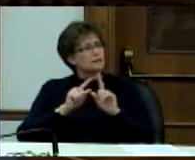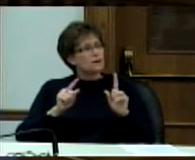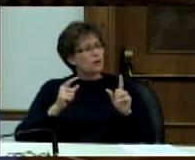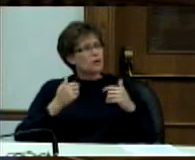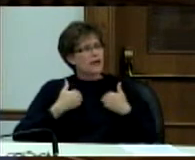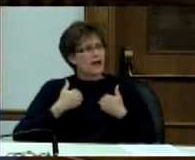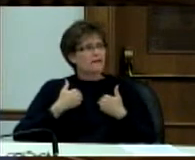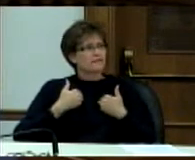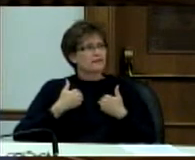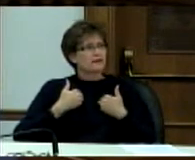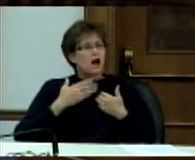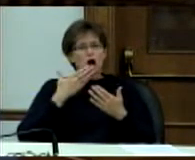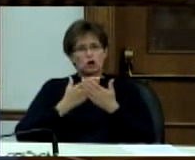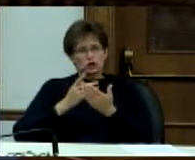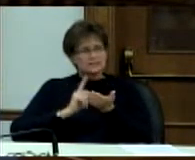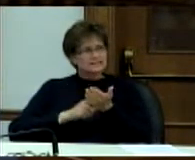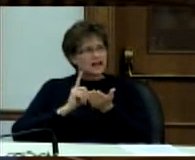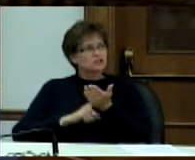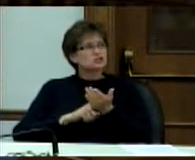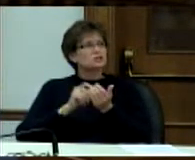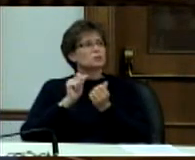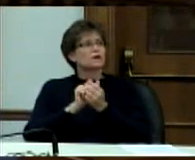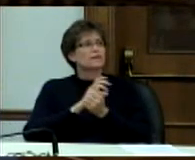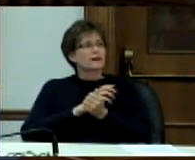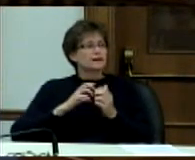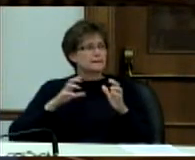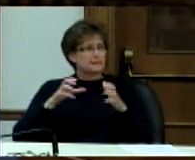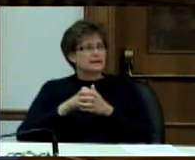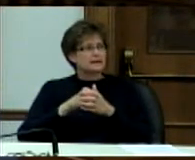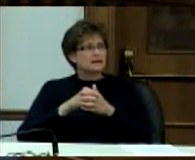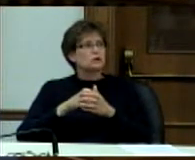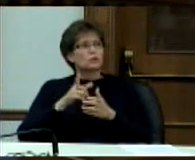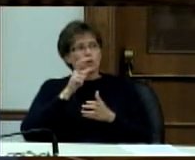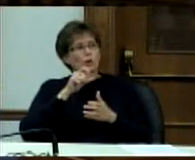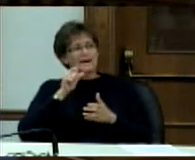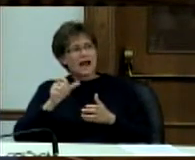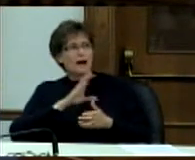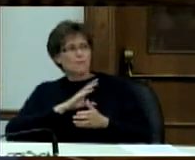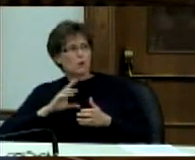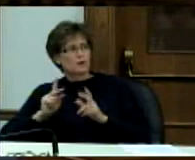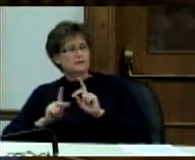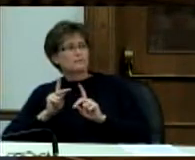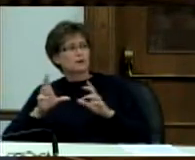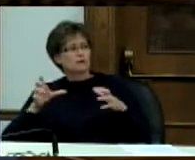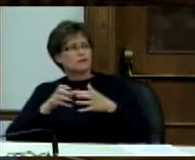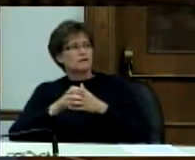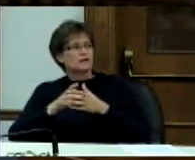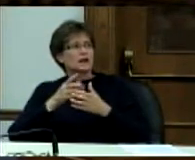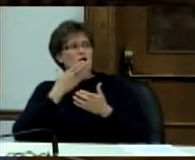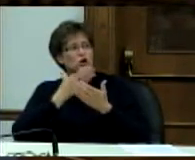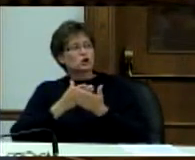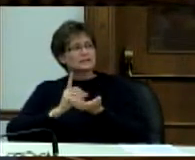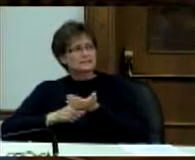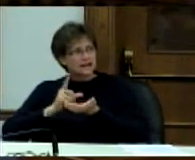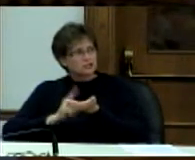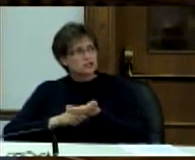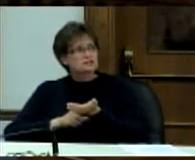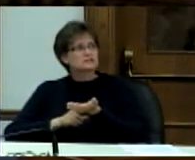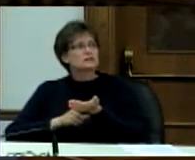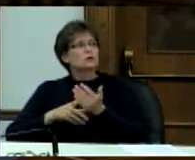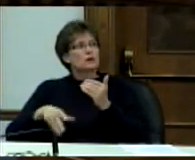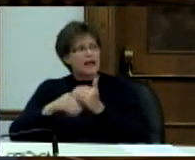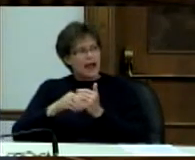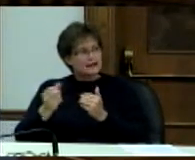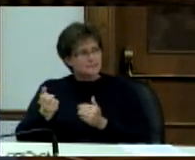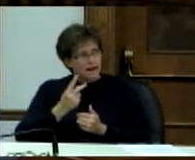a good discussion with the rest of the committee that are not board members regarding some of the